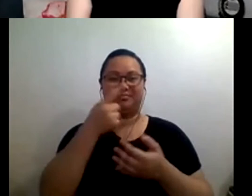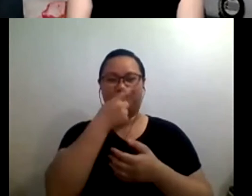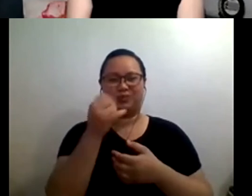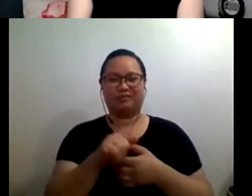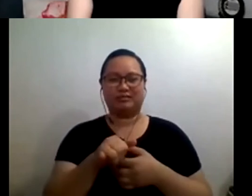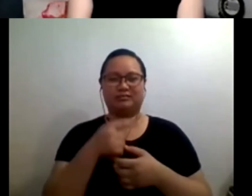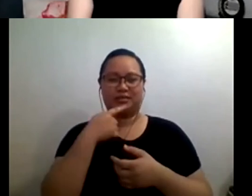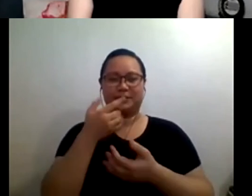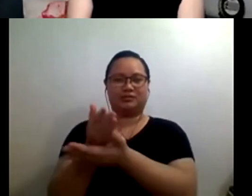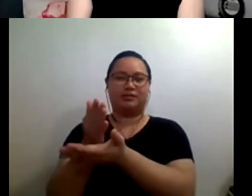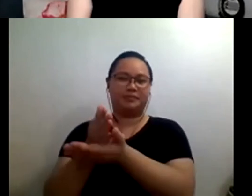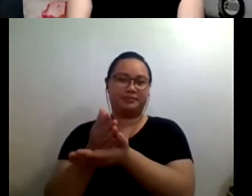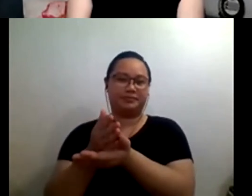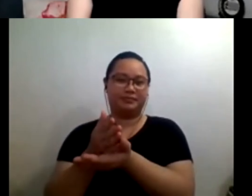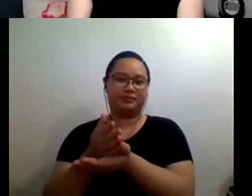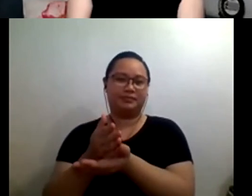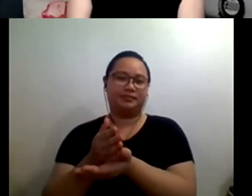stop.